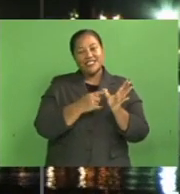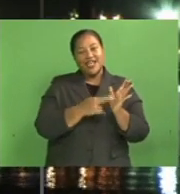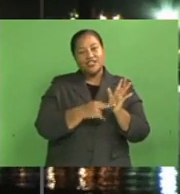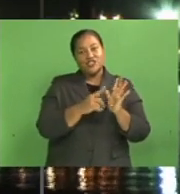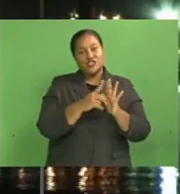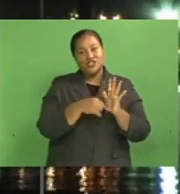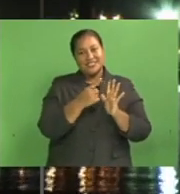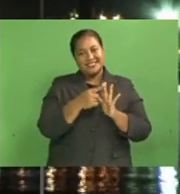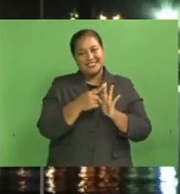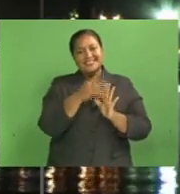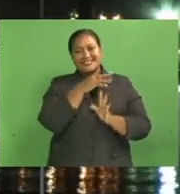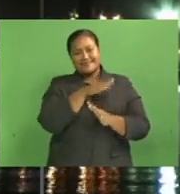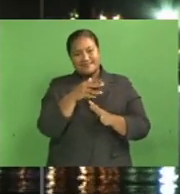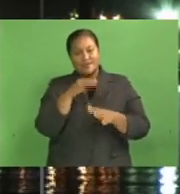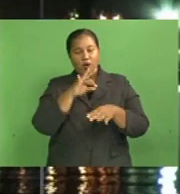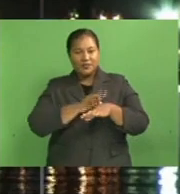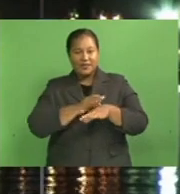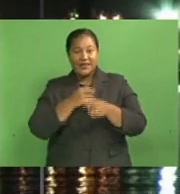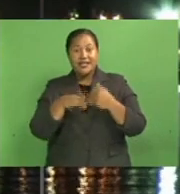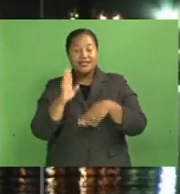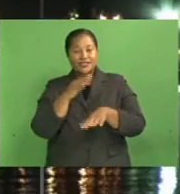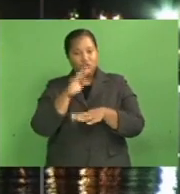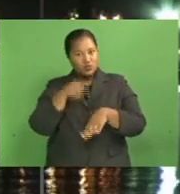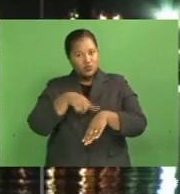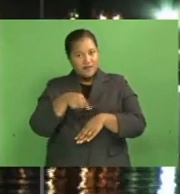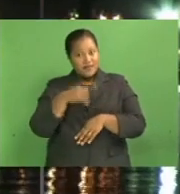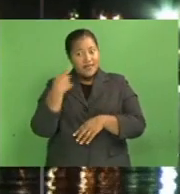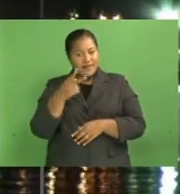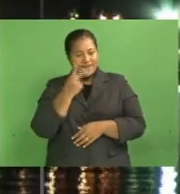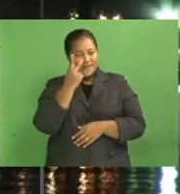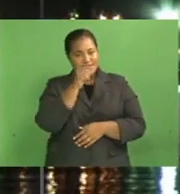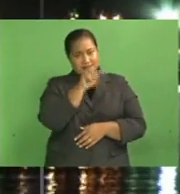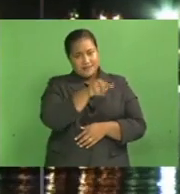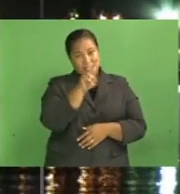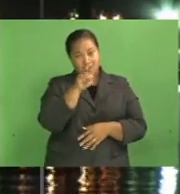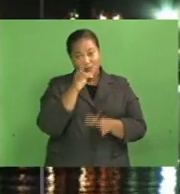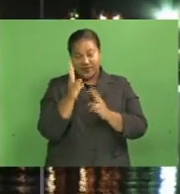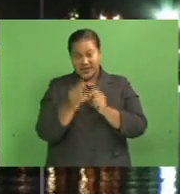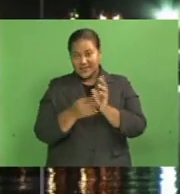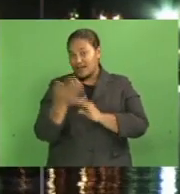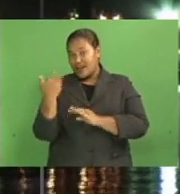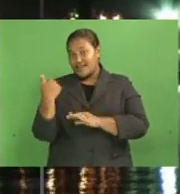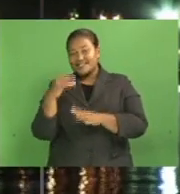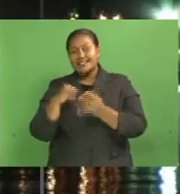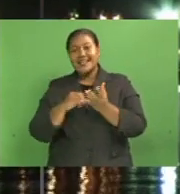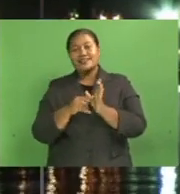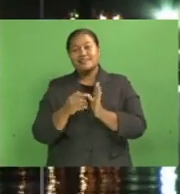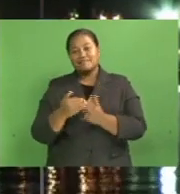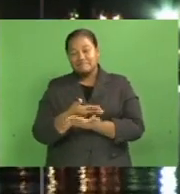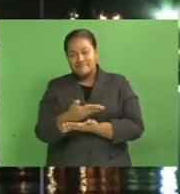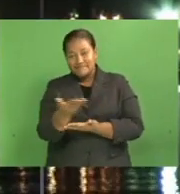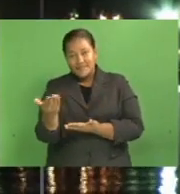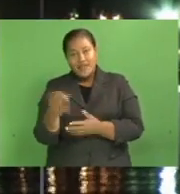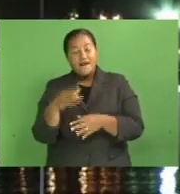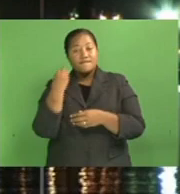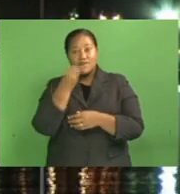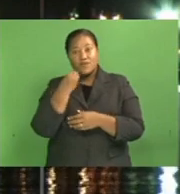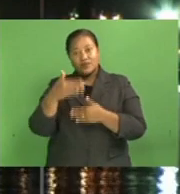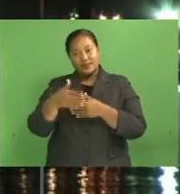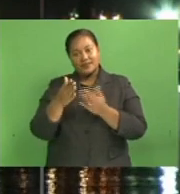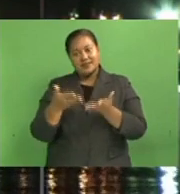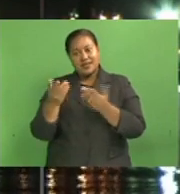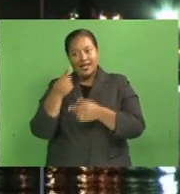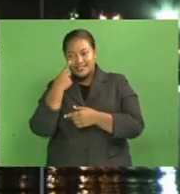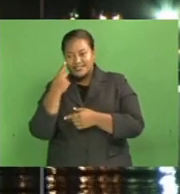Suva. The centre under the Sai Prema Foundation had visited the two villages last Sunday to distribute food rations and noticed some